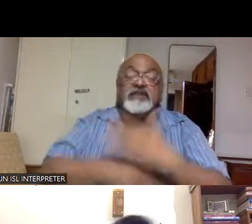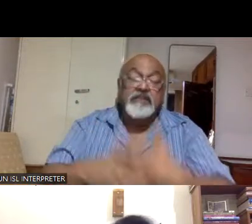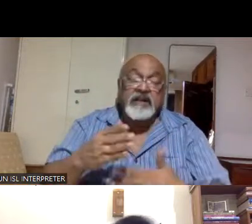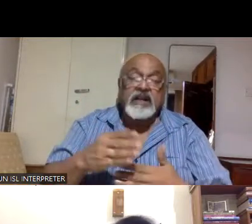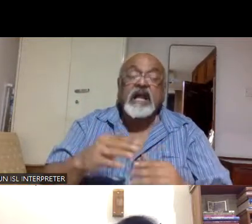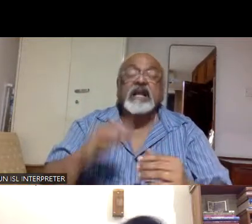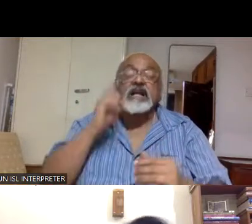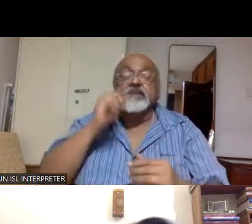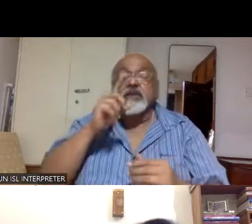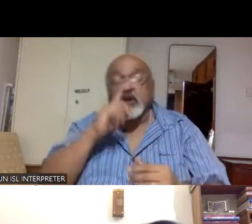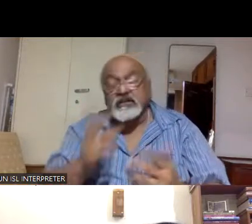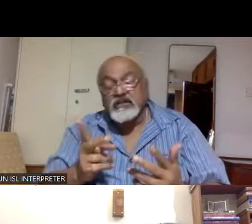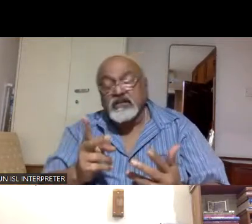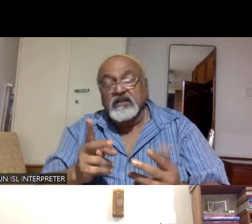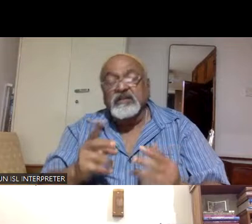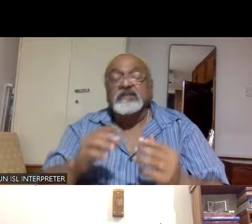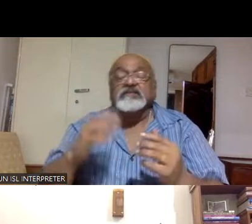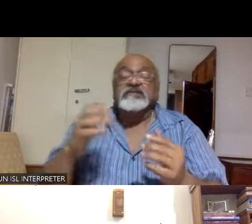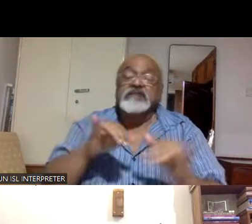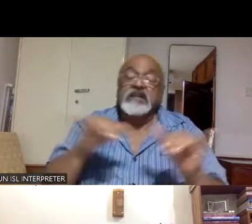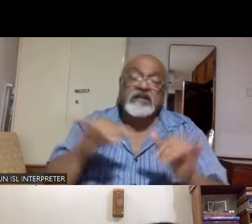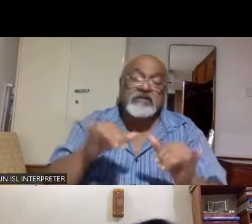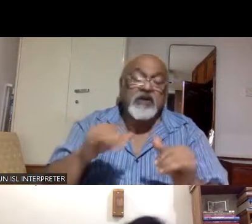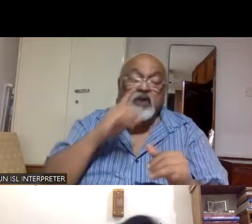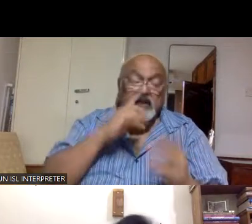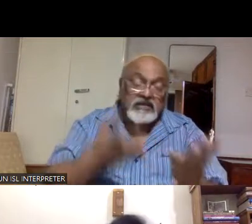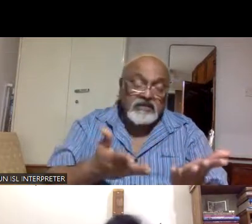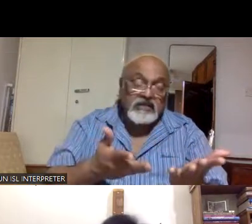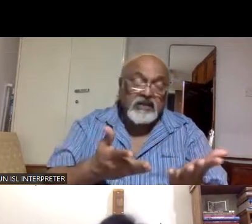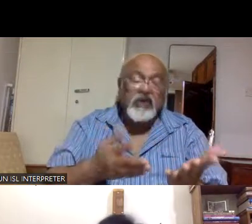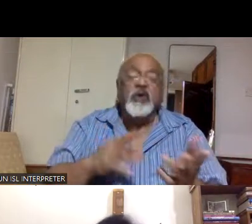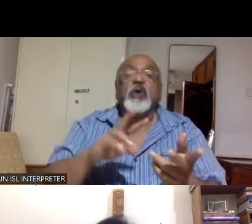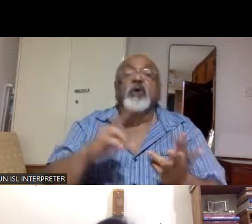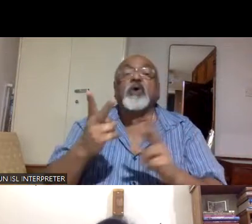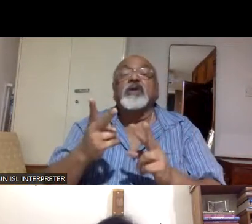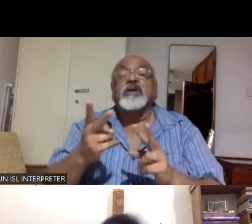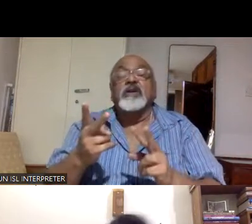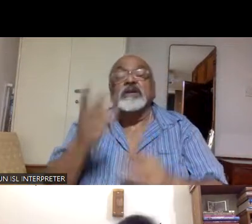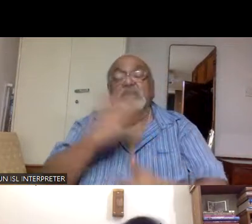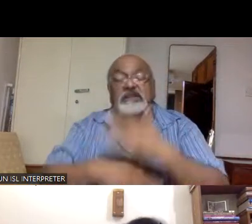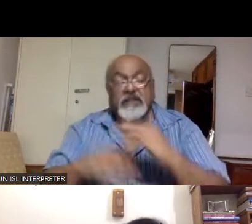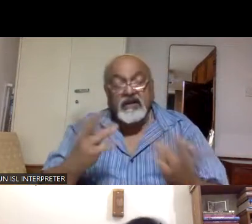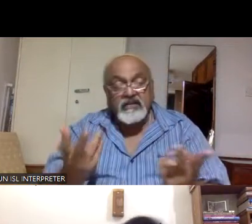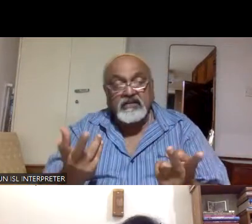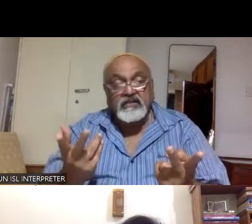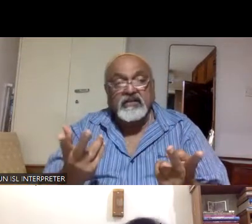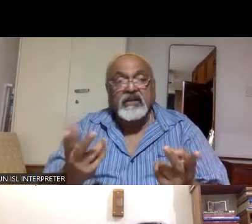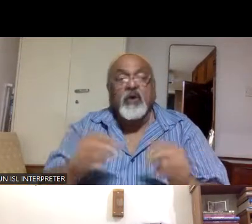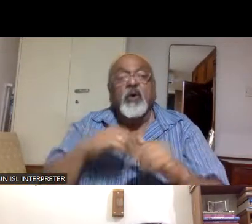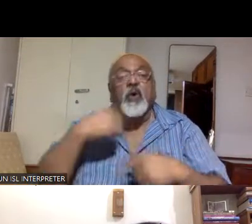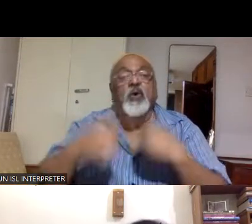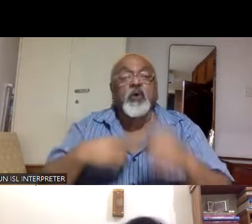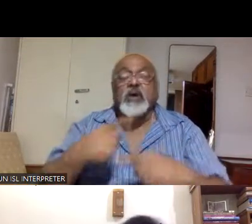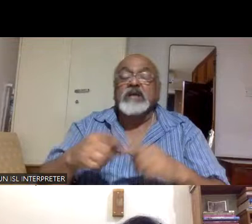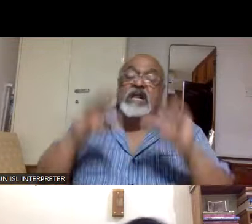at it, is because whether they were women or whether they were disabled, they always got